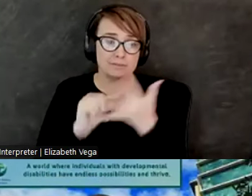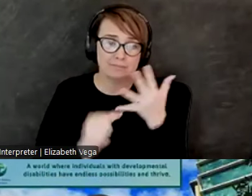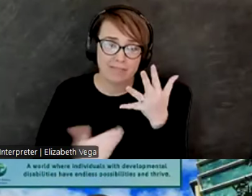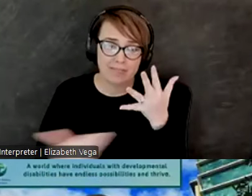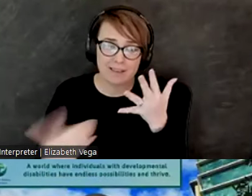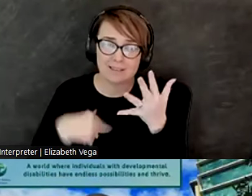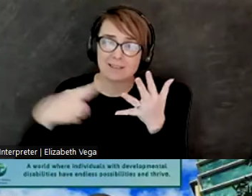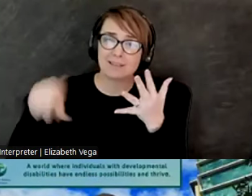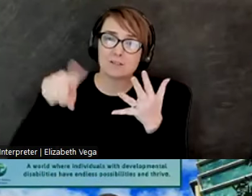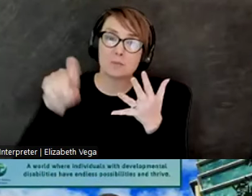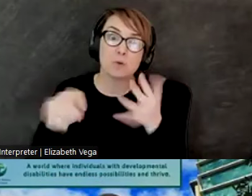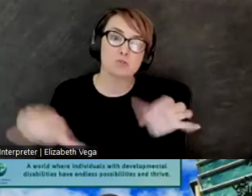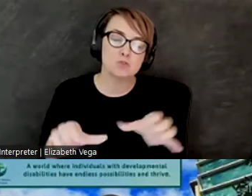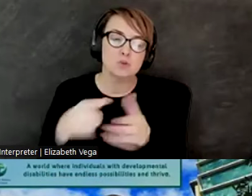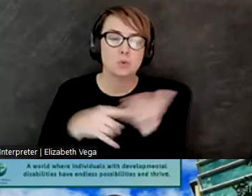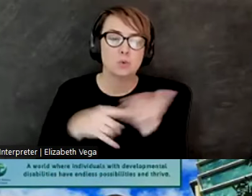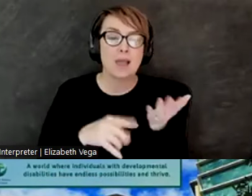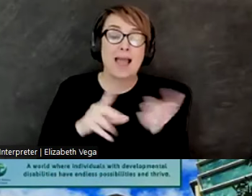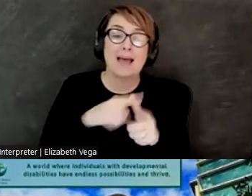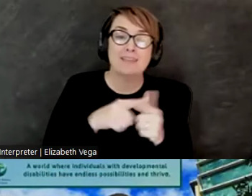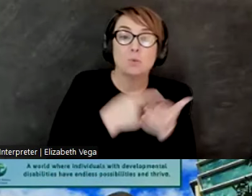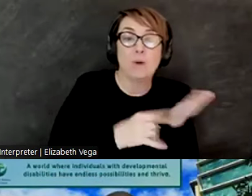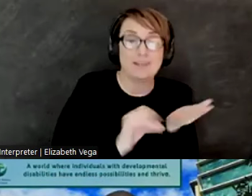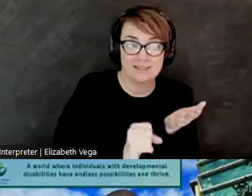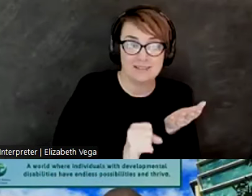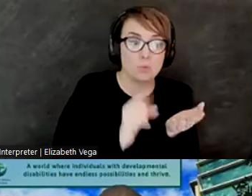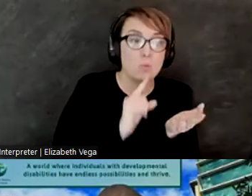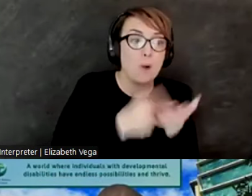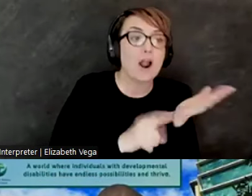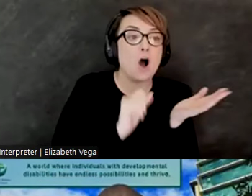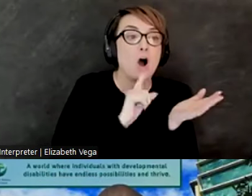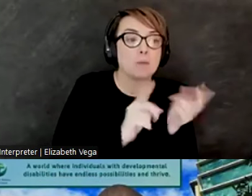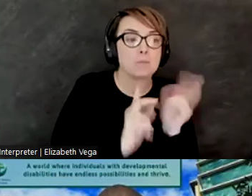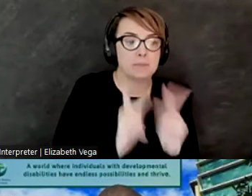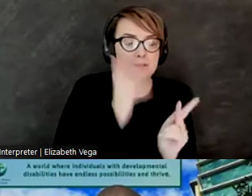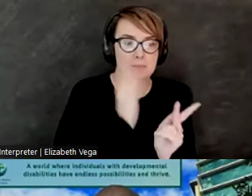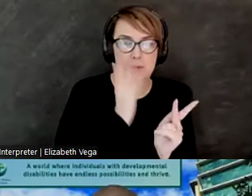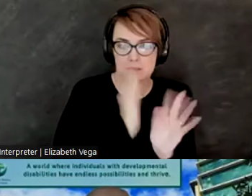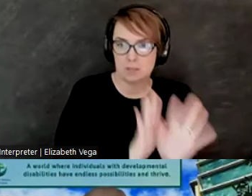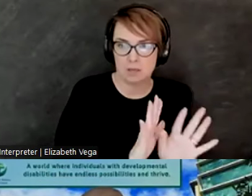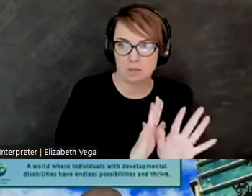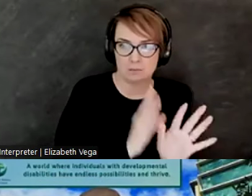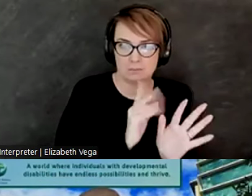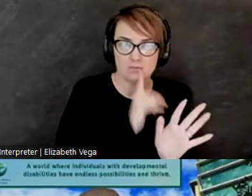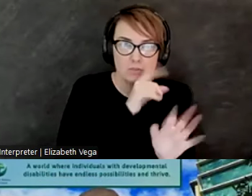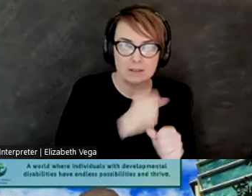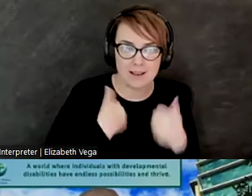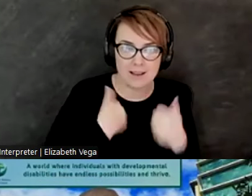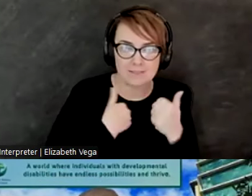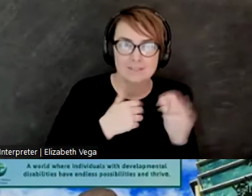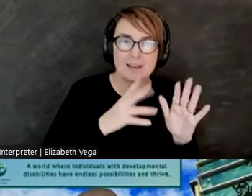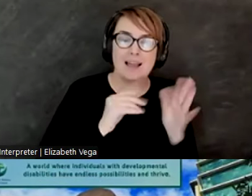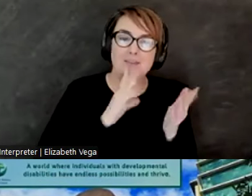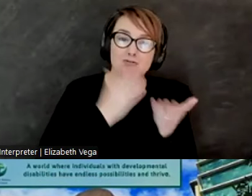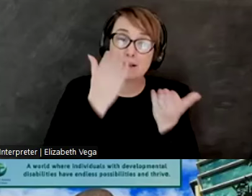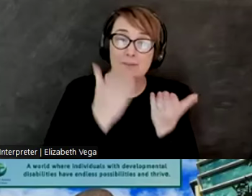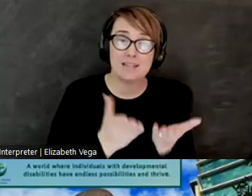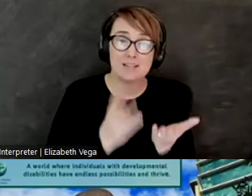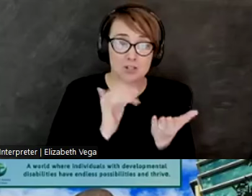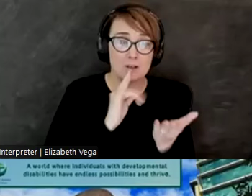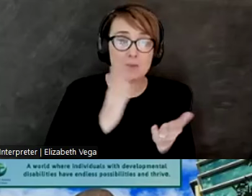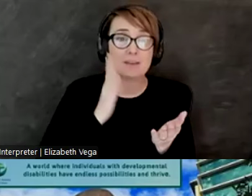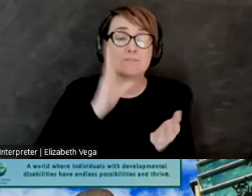the practical experience on the ground and recommendations. Again, those would be future steps that we would discuss, sort of the committee